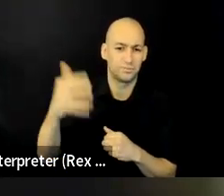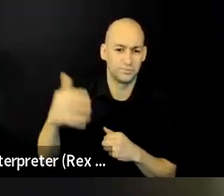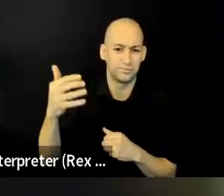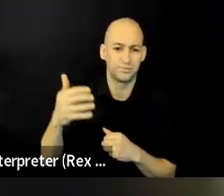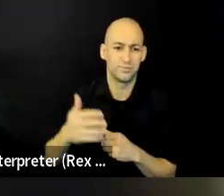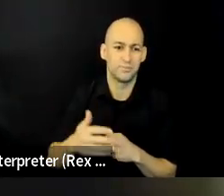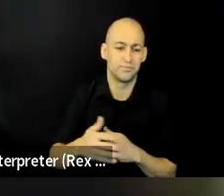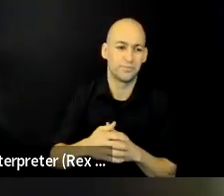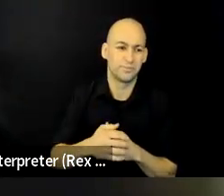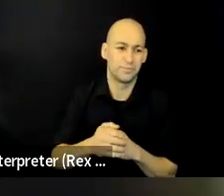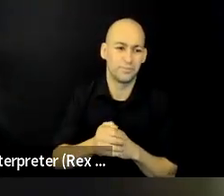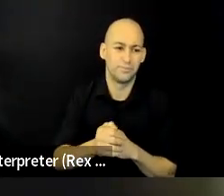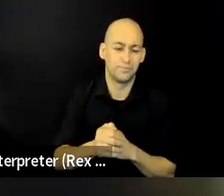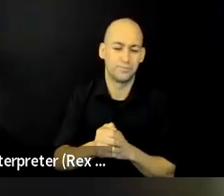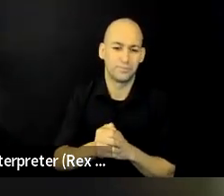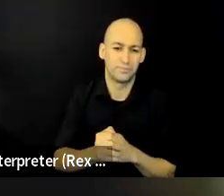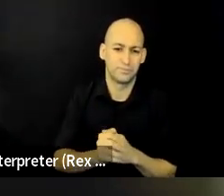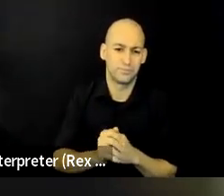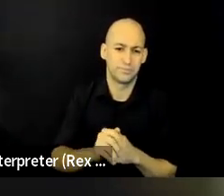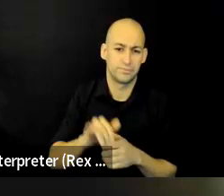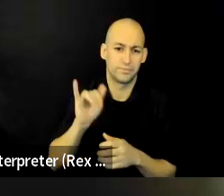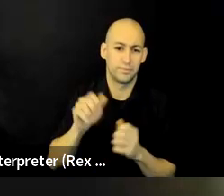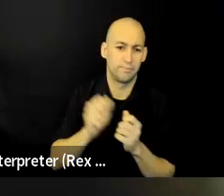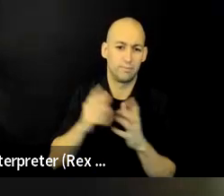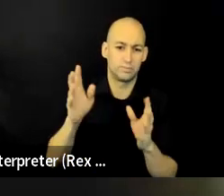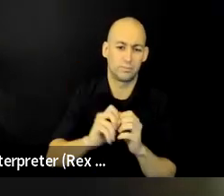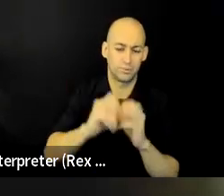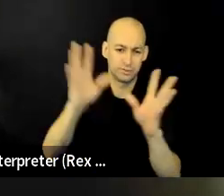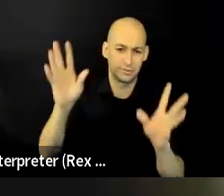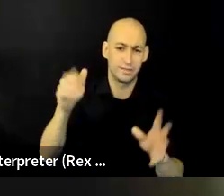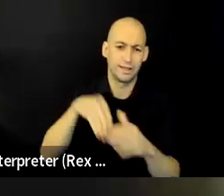rockets' red cloud, the bombs